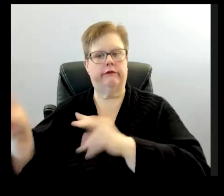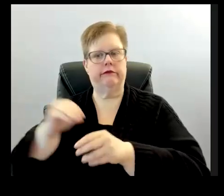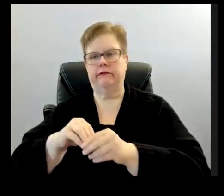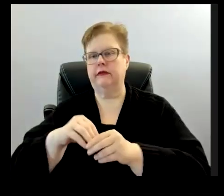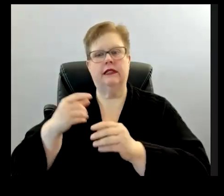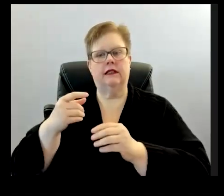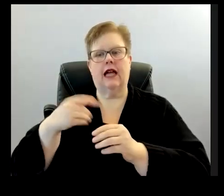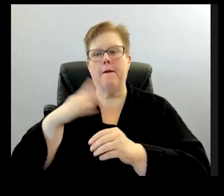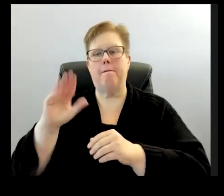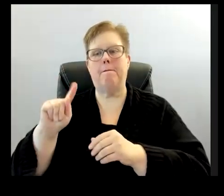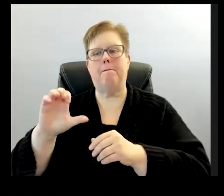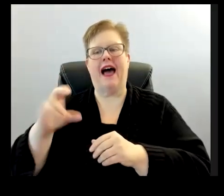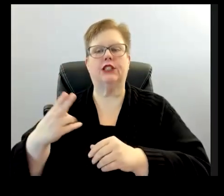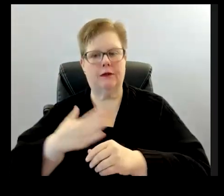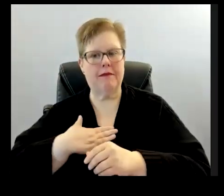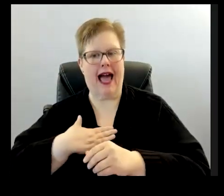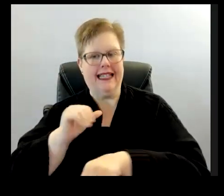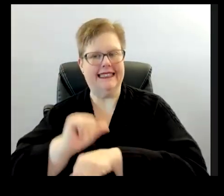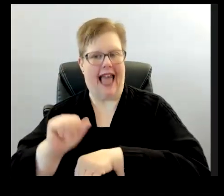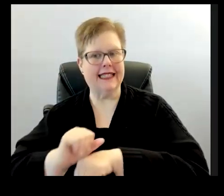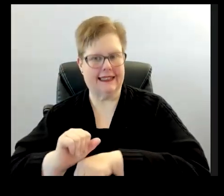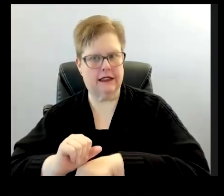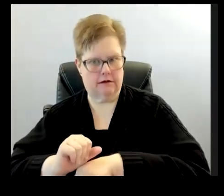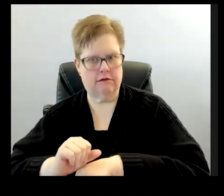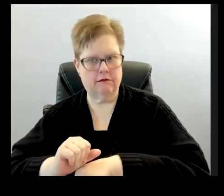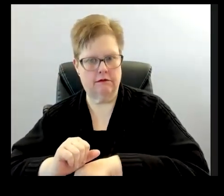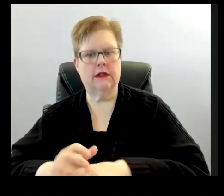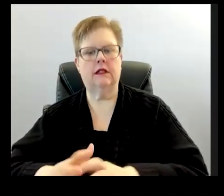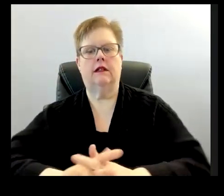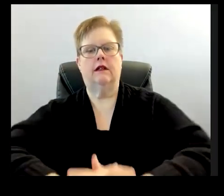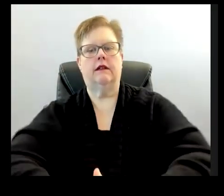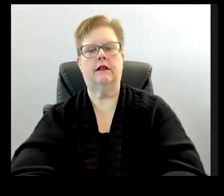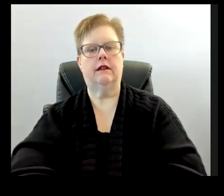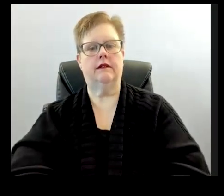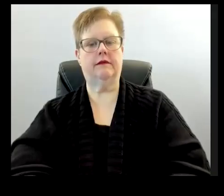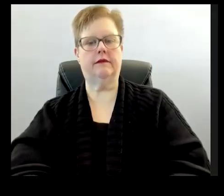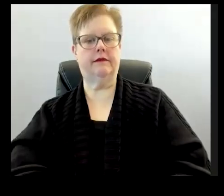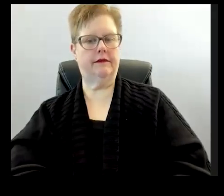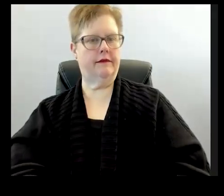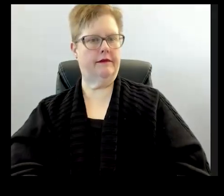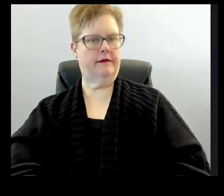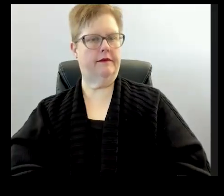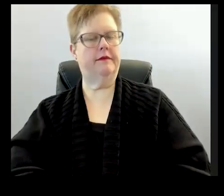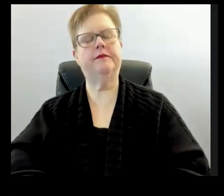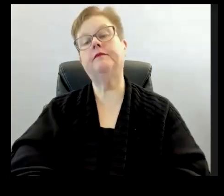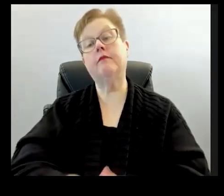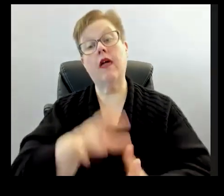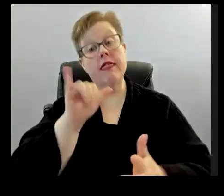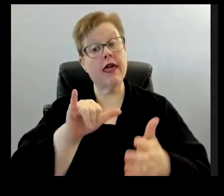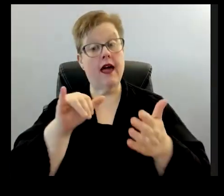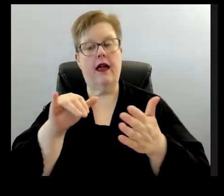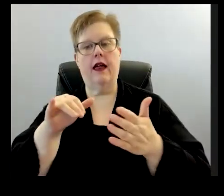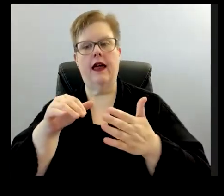I'm batching those tasks. Um, so what that allows you to do is use periods where you